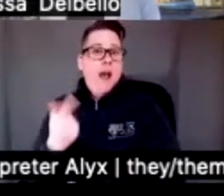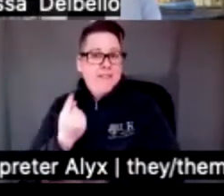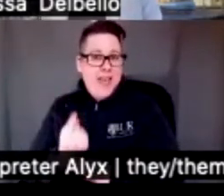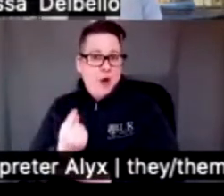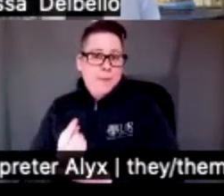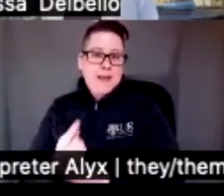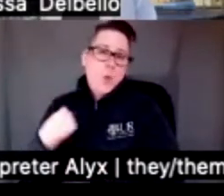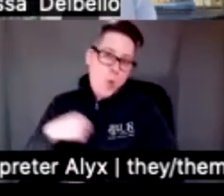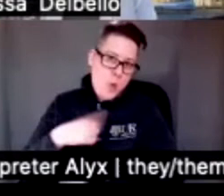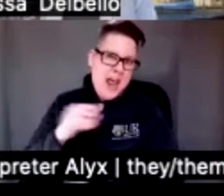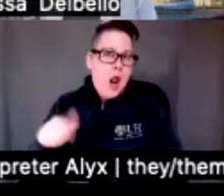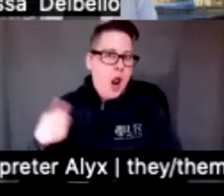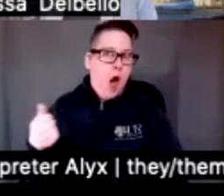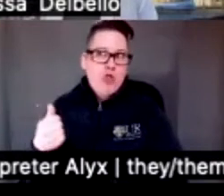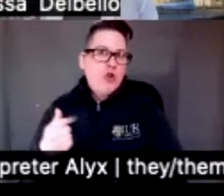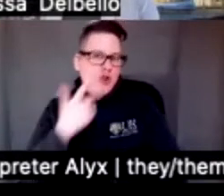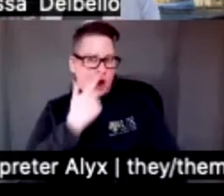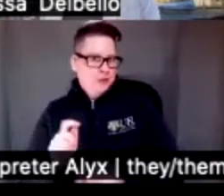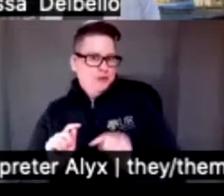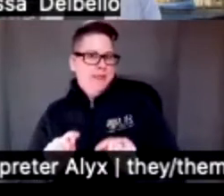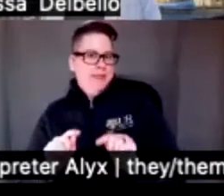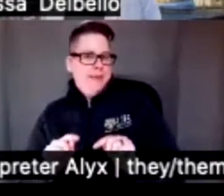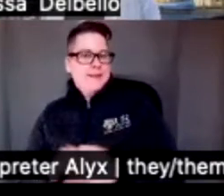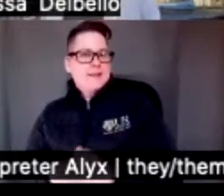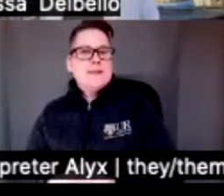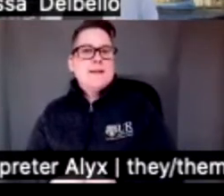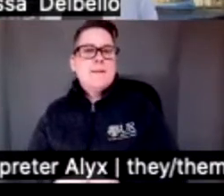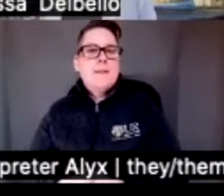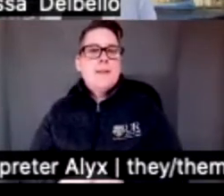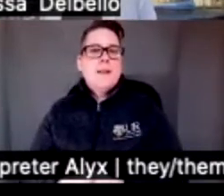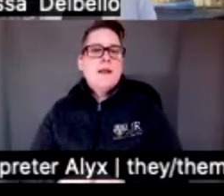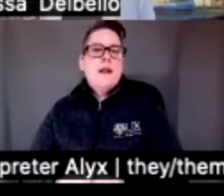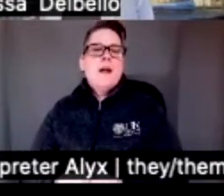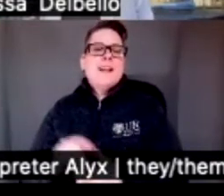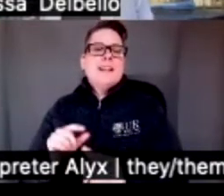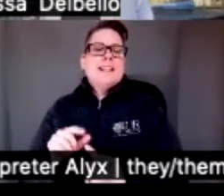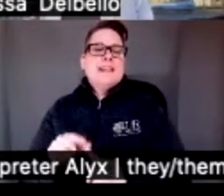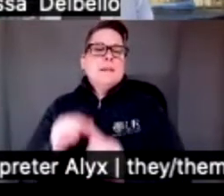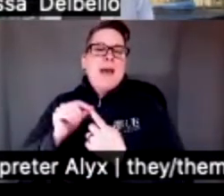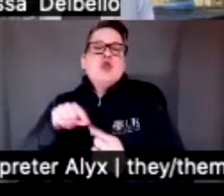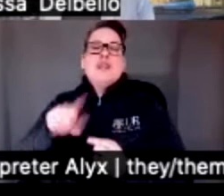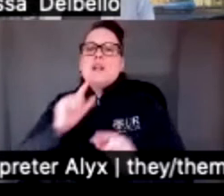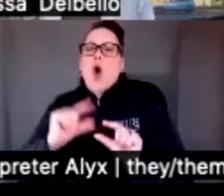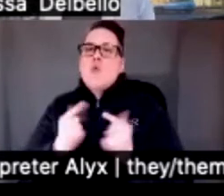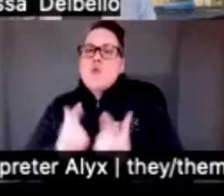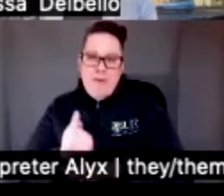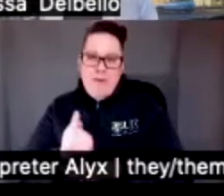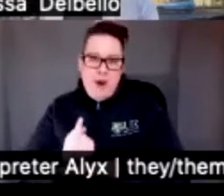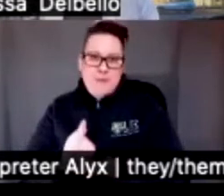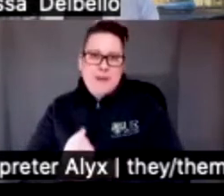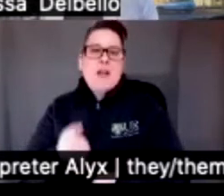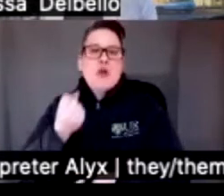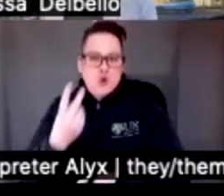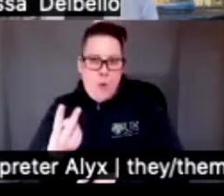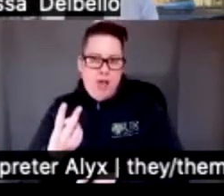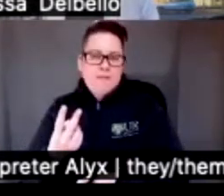others have had a great interest in. And particularly, it's a group therapy, 12 weekly